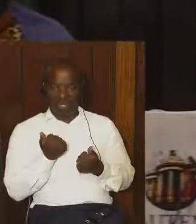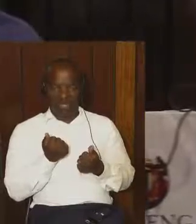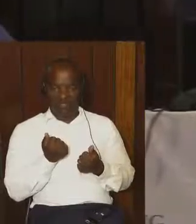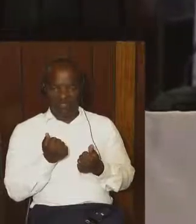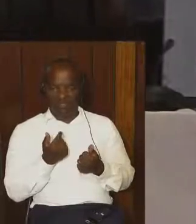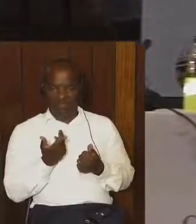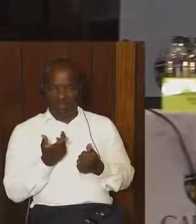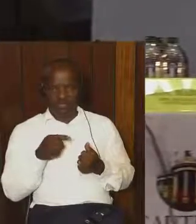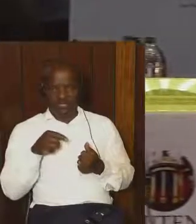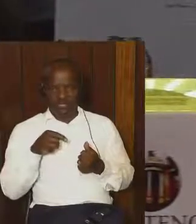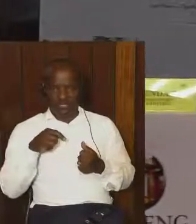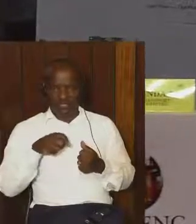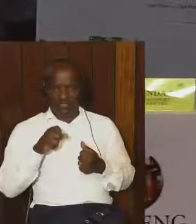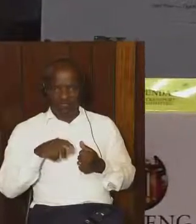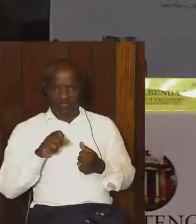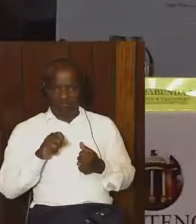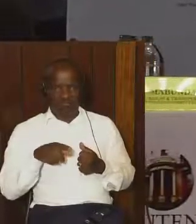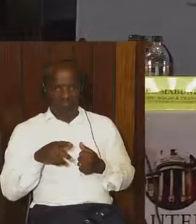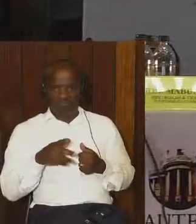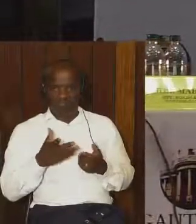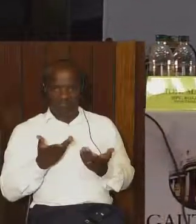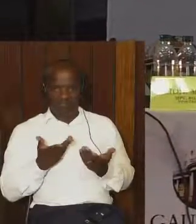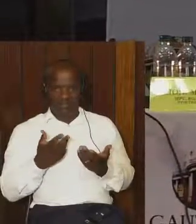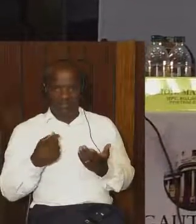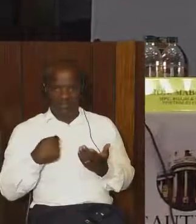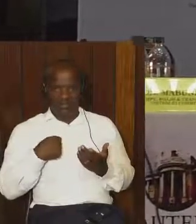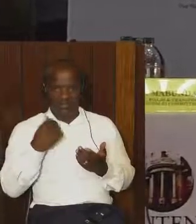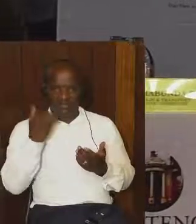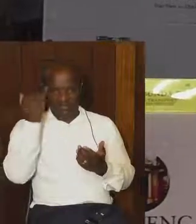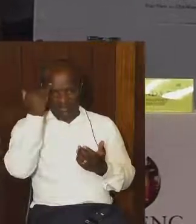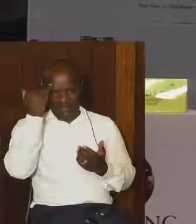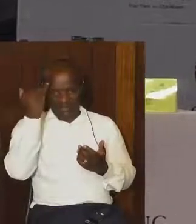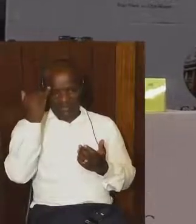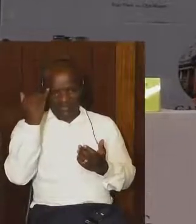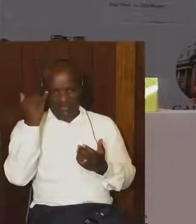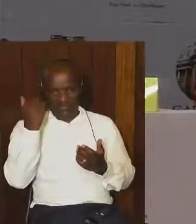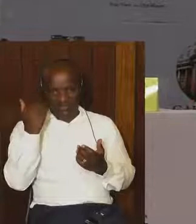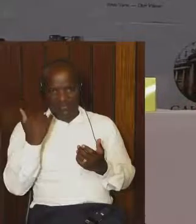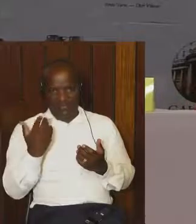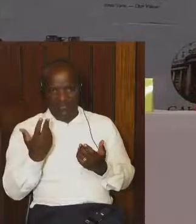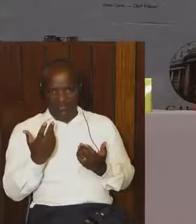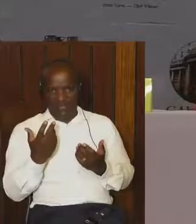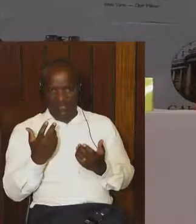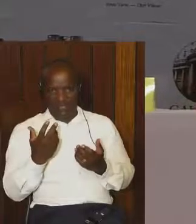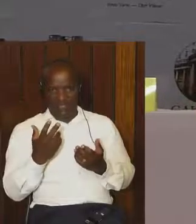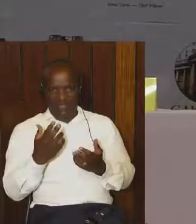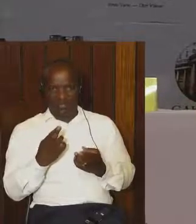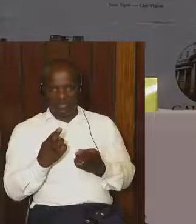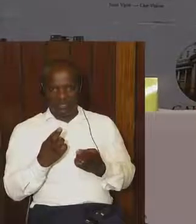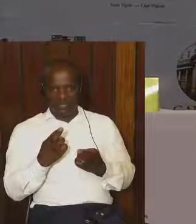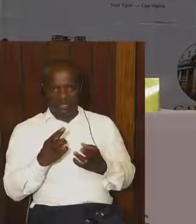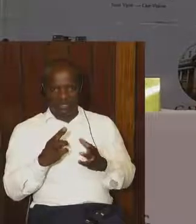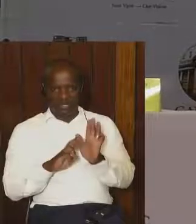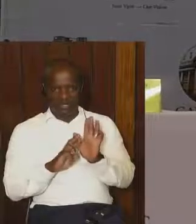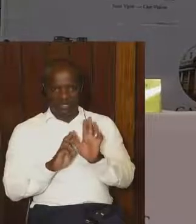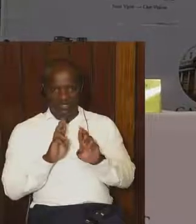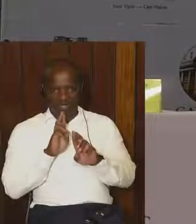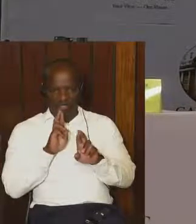can engage on here. So I suggest we take the report as it's presented.